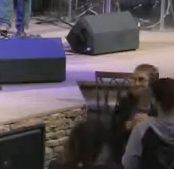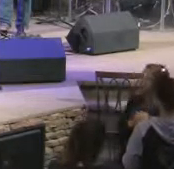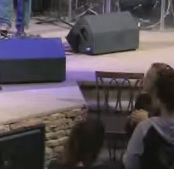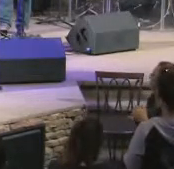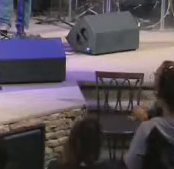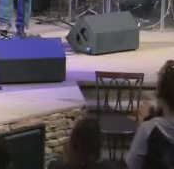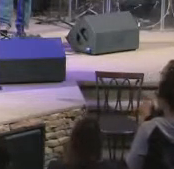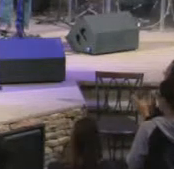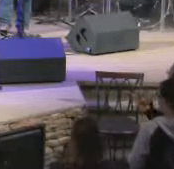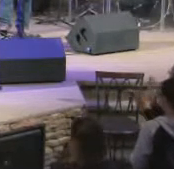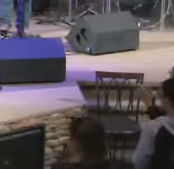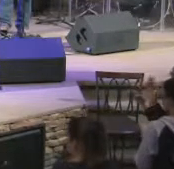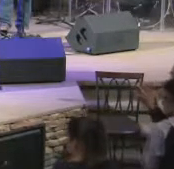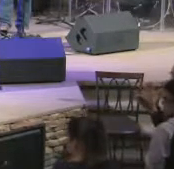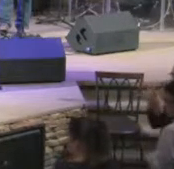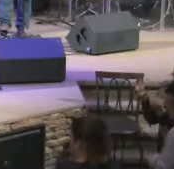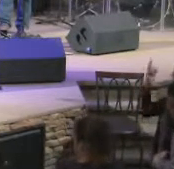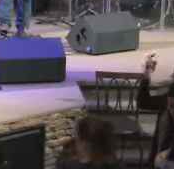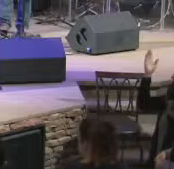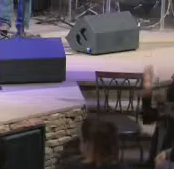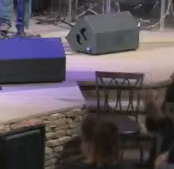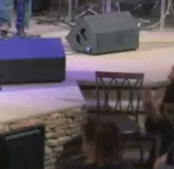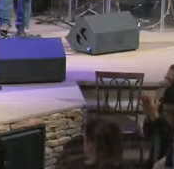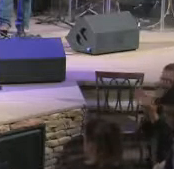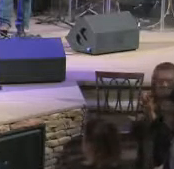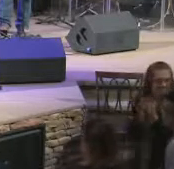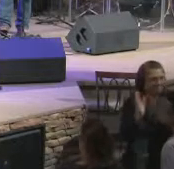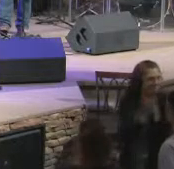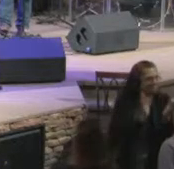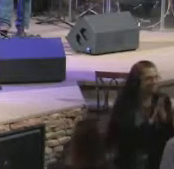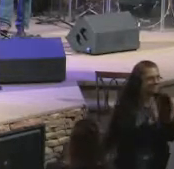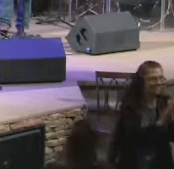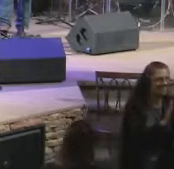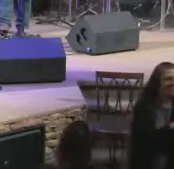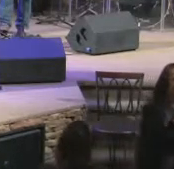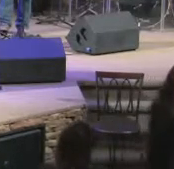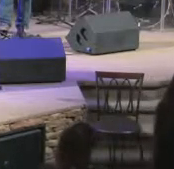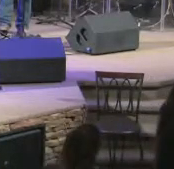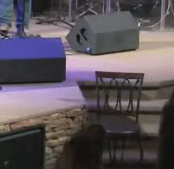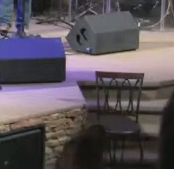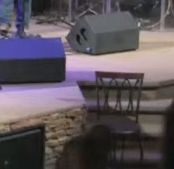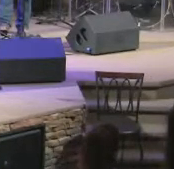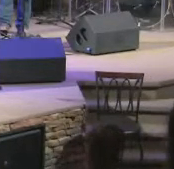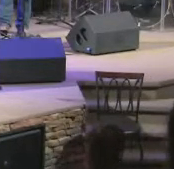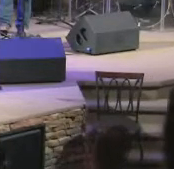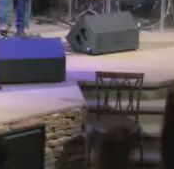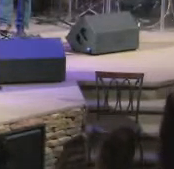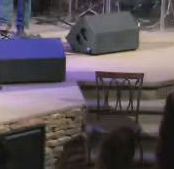complete it. God, I thank you. God, I thank you. God, I thank you. Hallelujah.